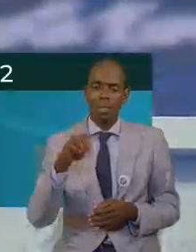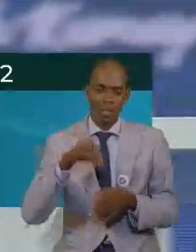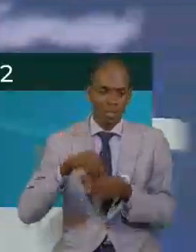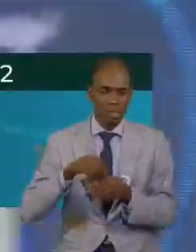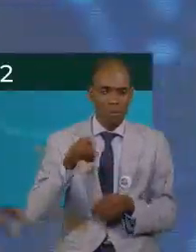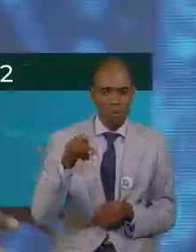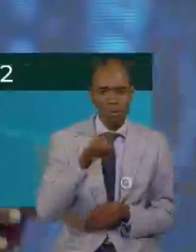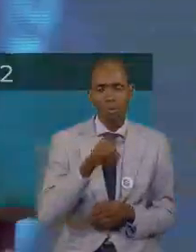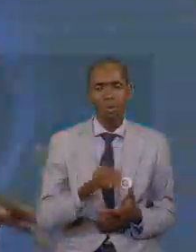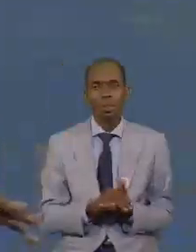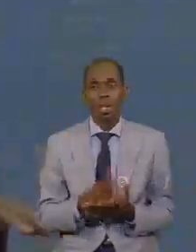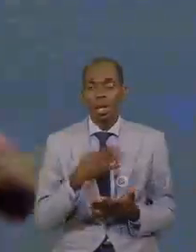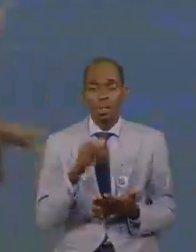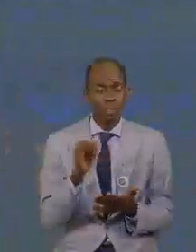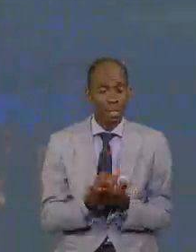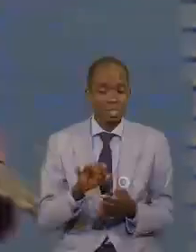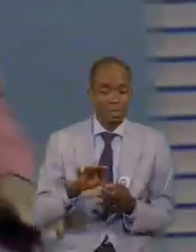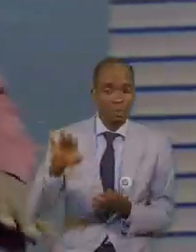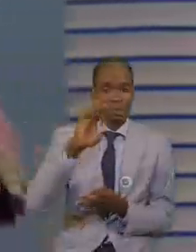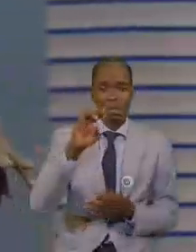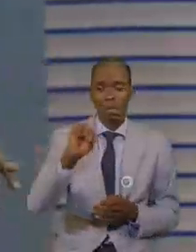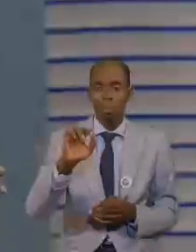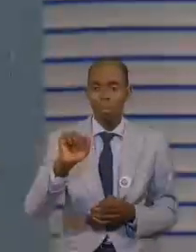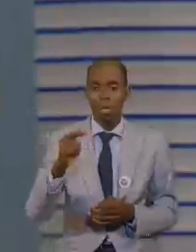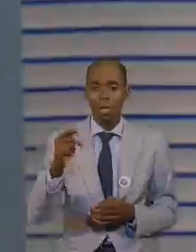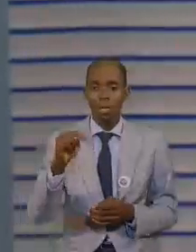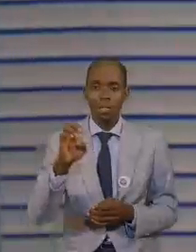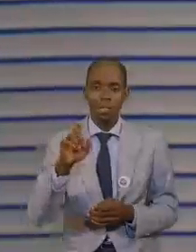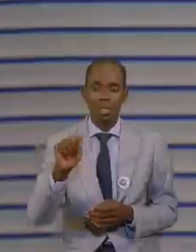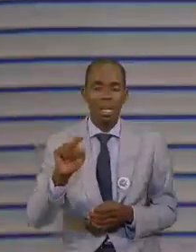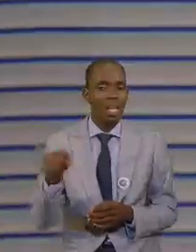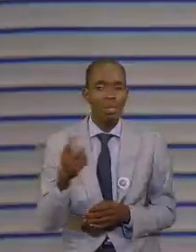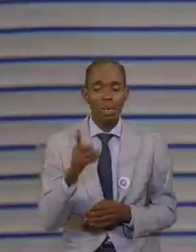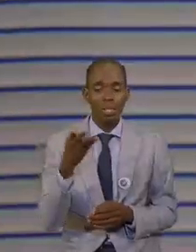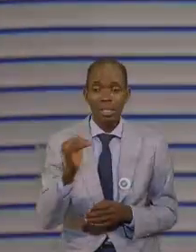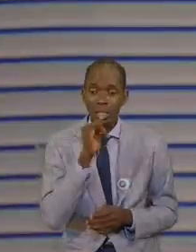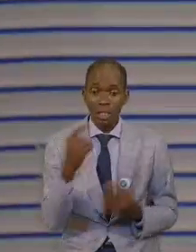And that spiritual magnet, anywhere there is sin, picks it up.